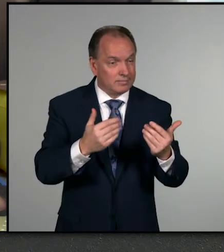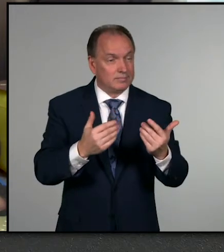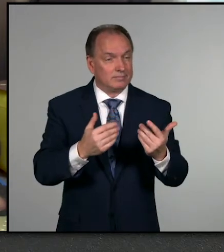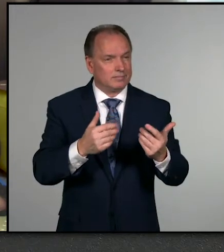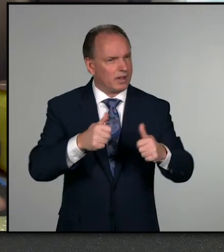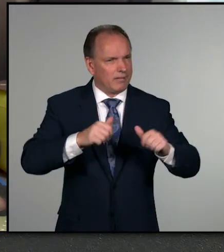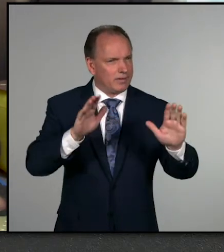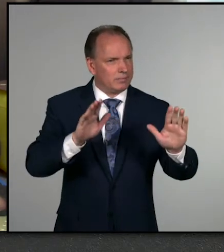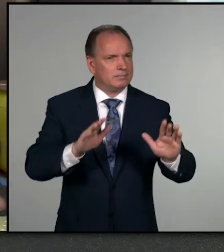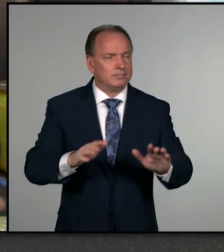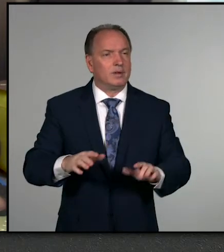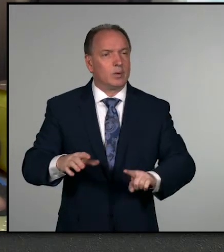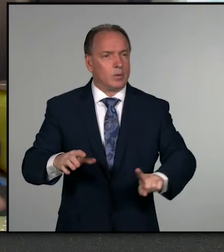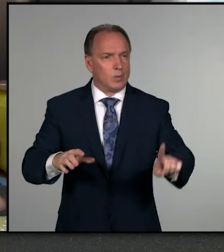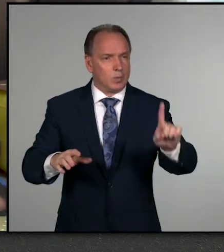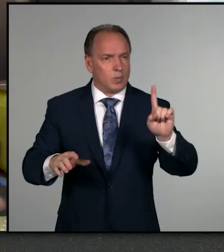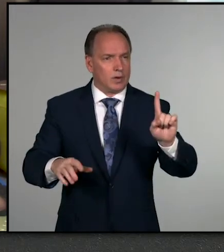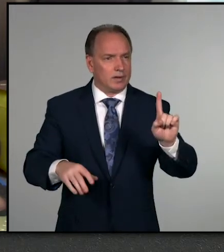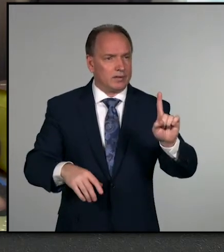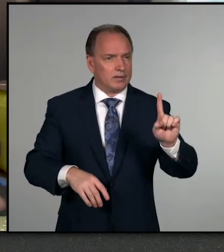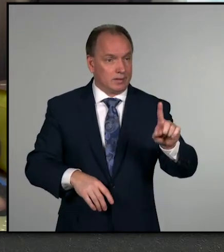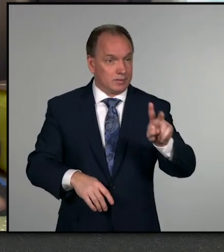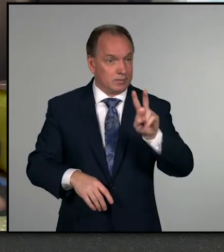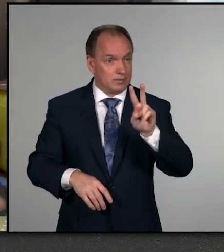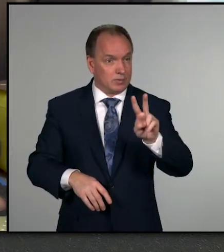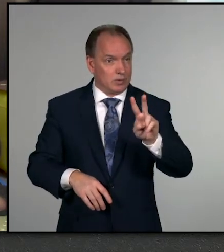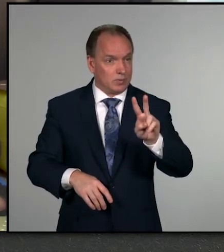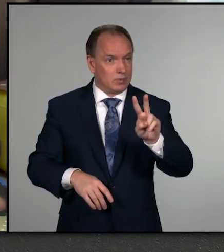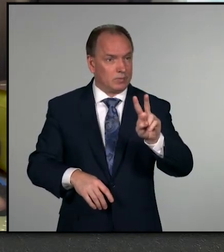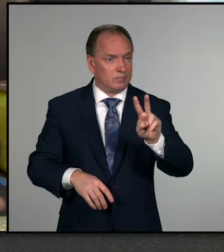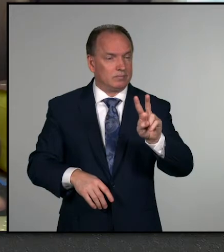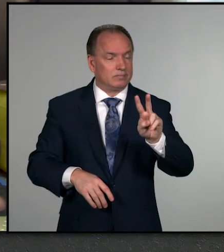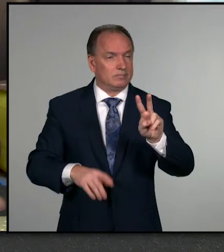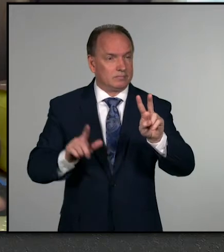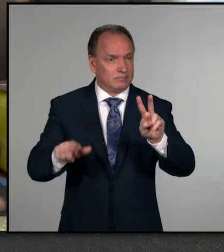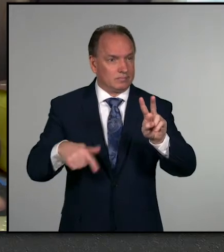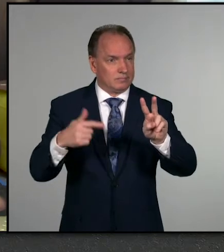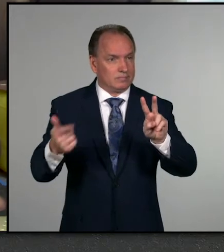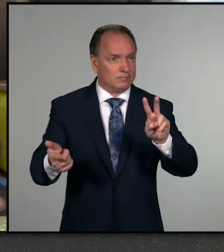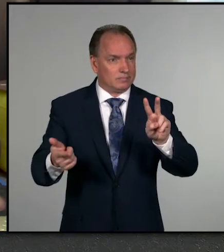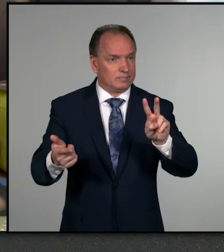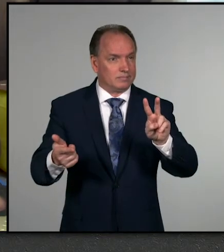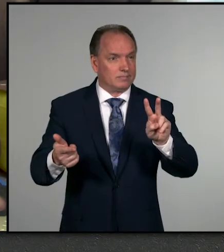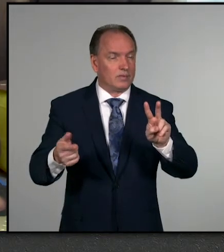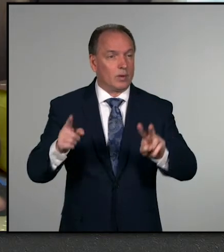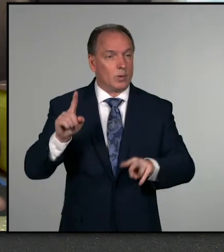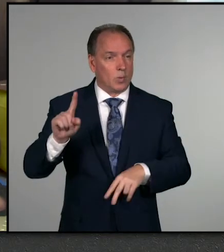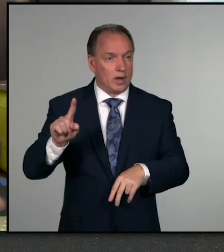up. 1, 2.